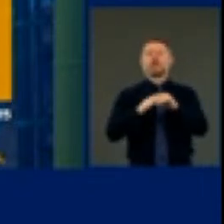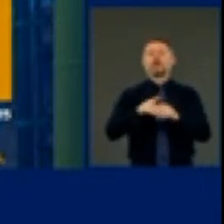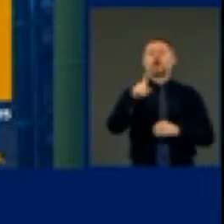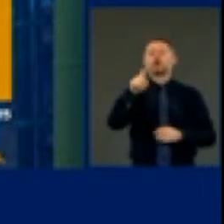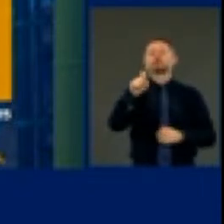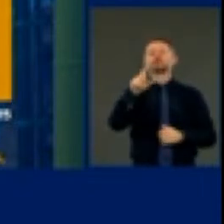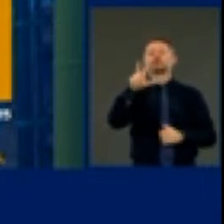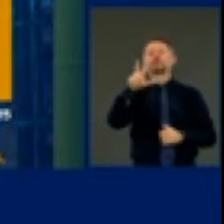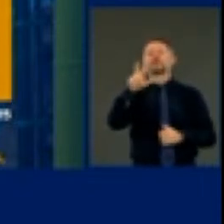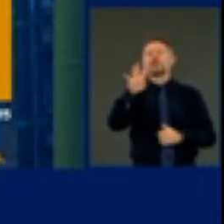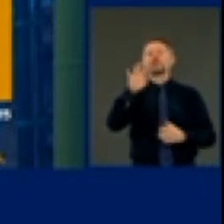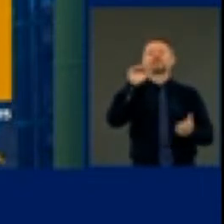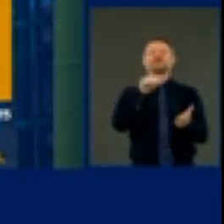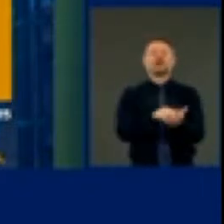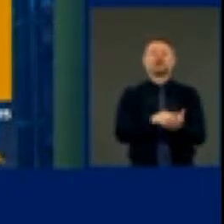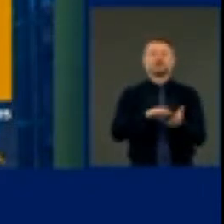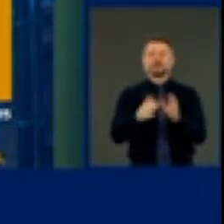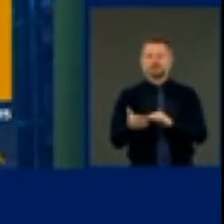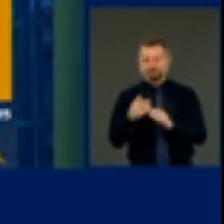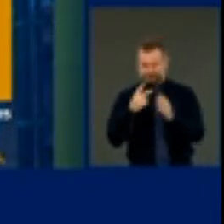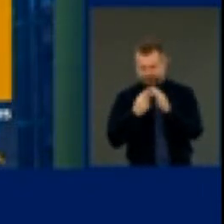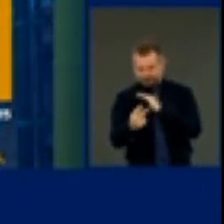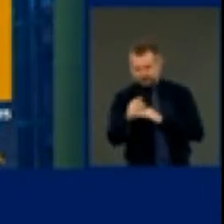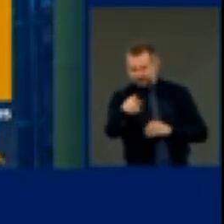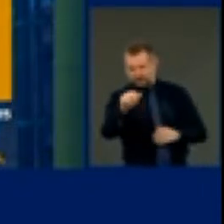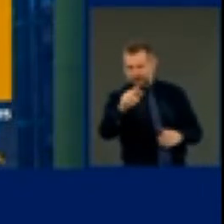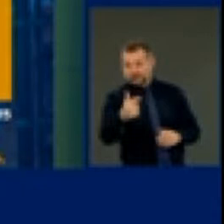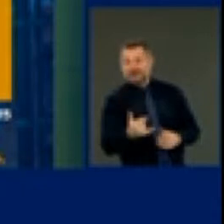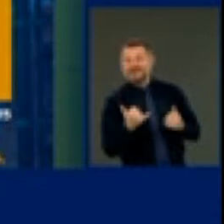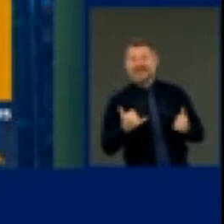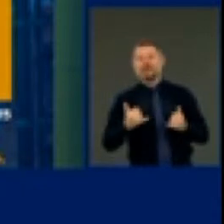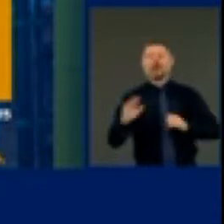134,000 deaths. Now they're projecting